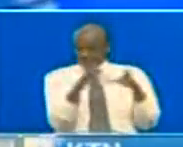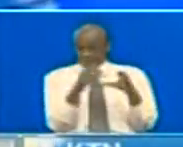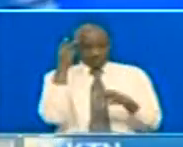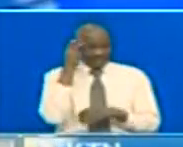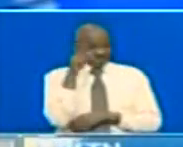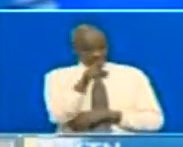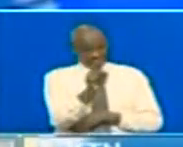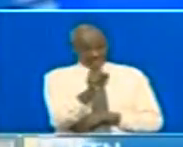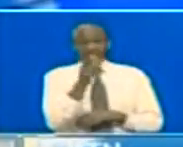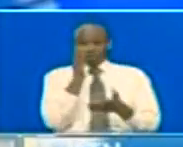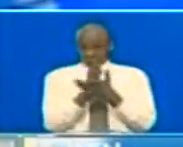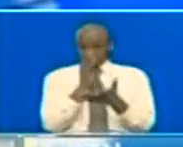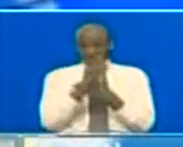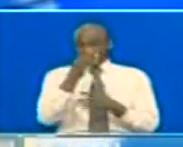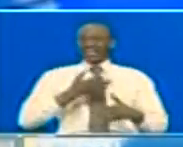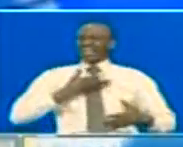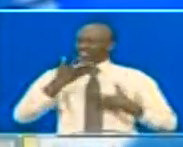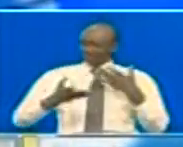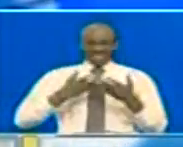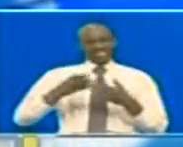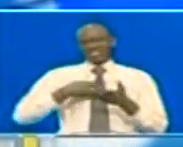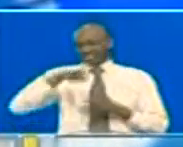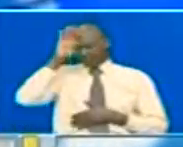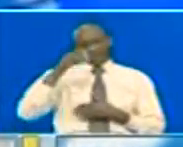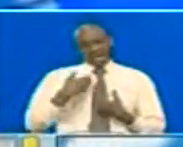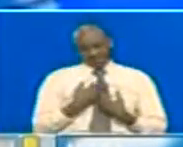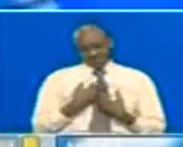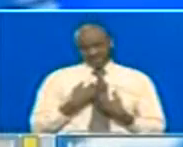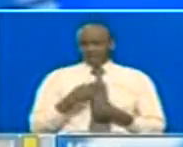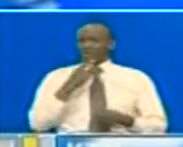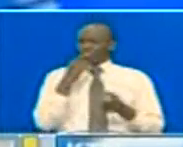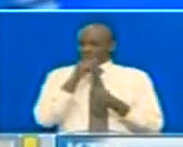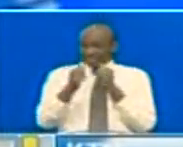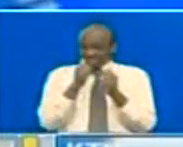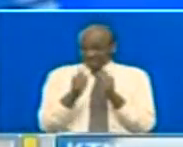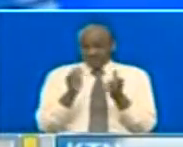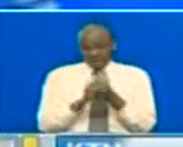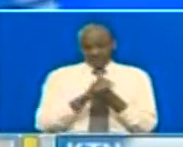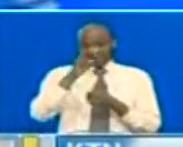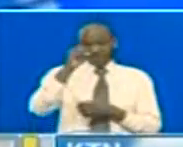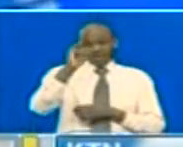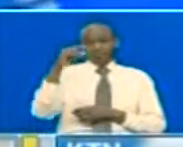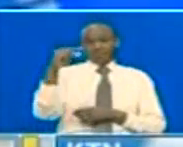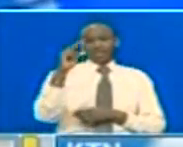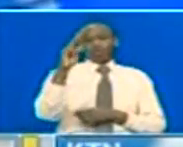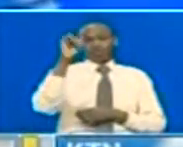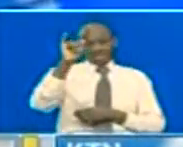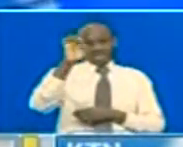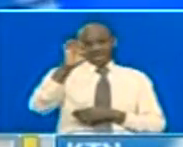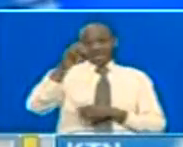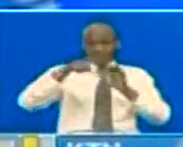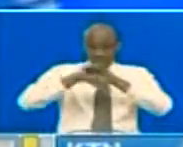But there is a certain group of parents who have definitely expressed their disappointment. And we're talking about parents at